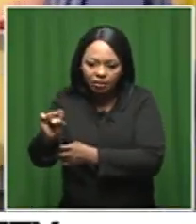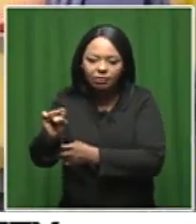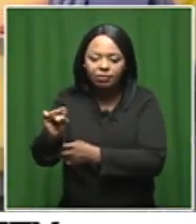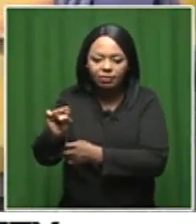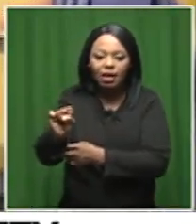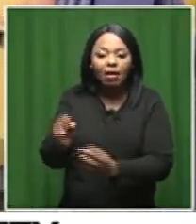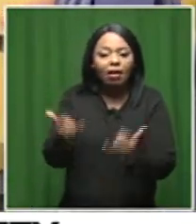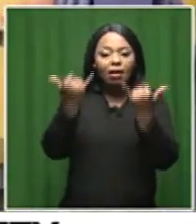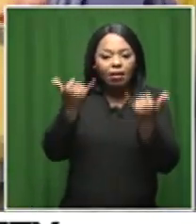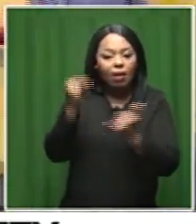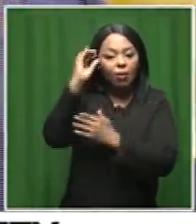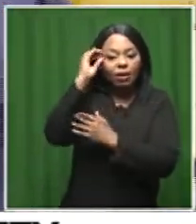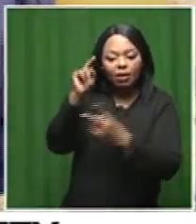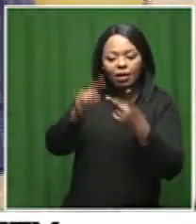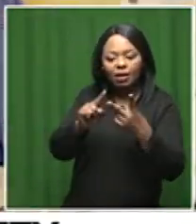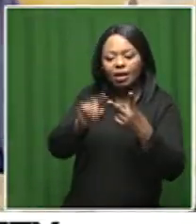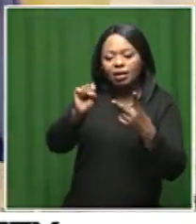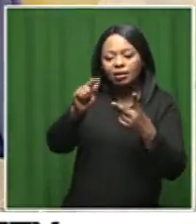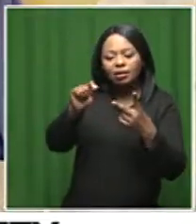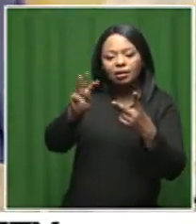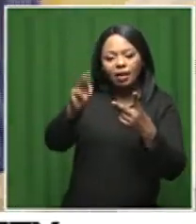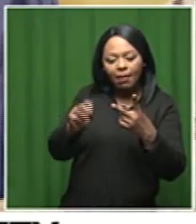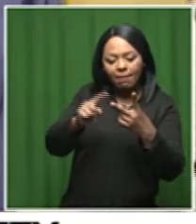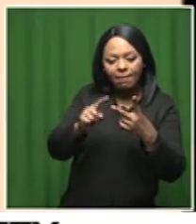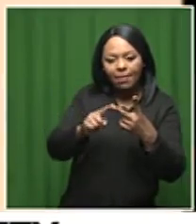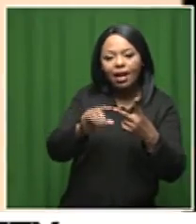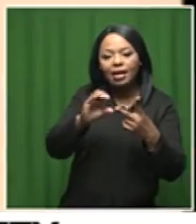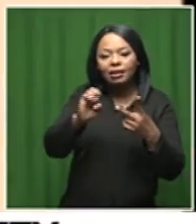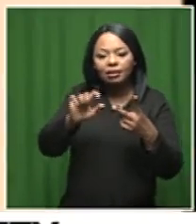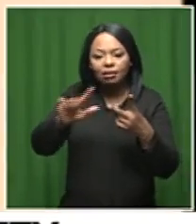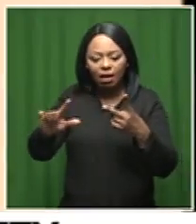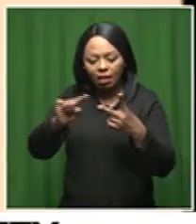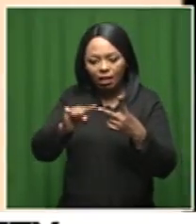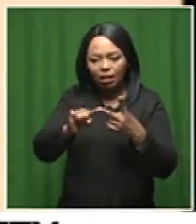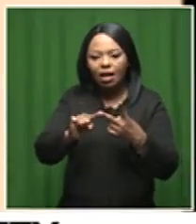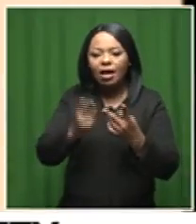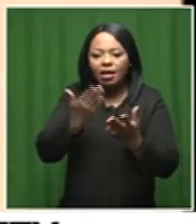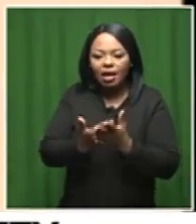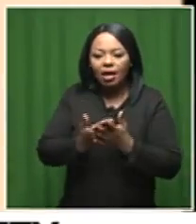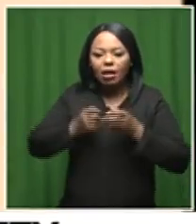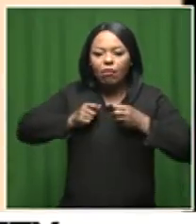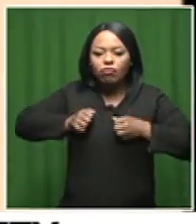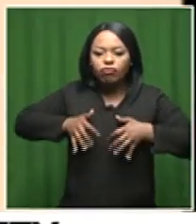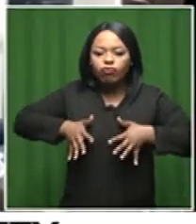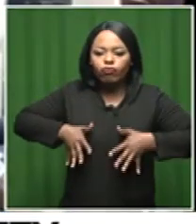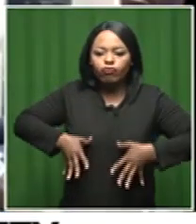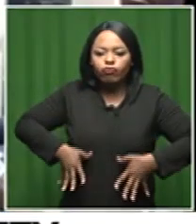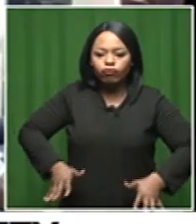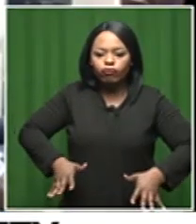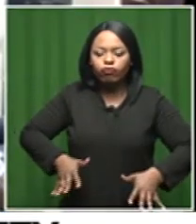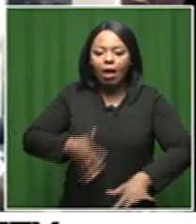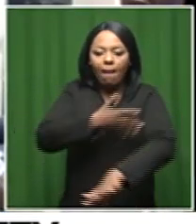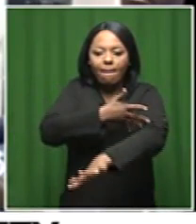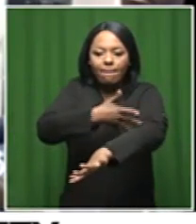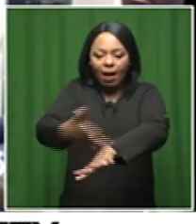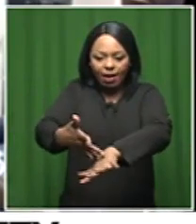we're interested about stem cells, which can circulate in the blood in low numbers, but one